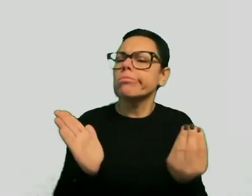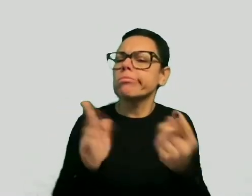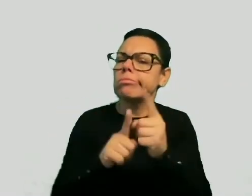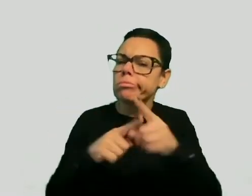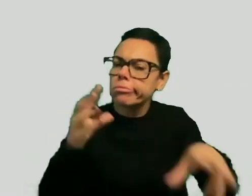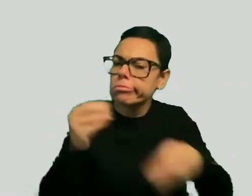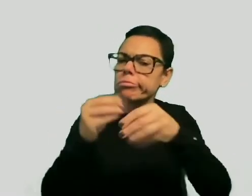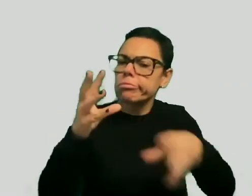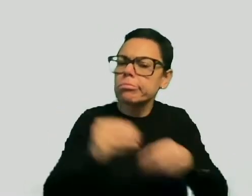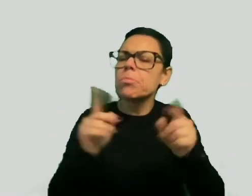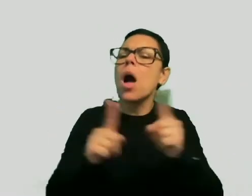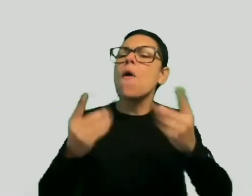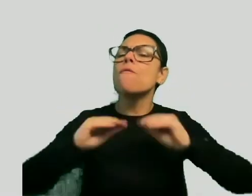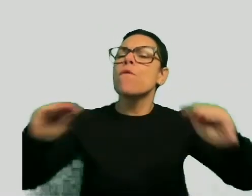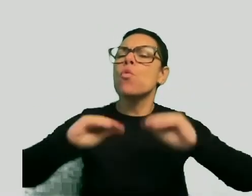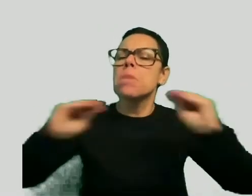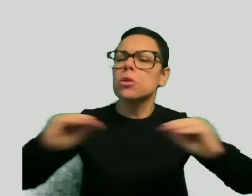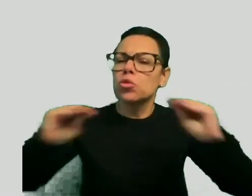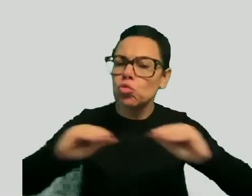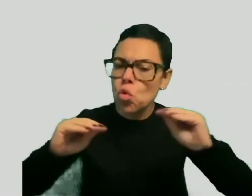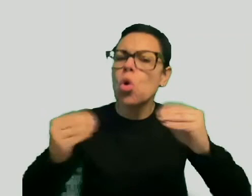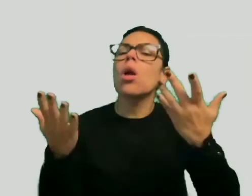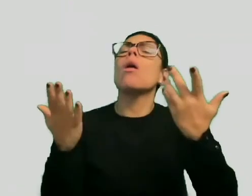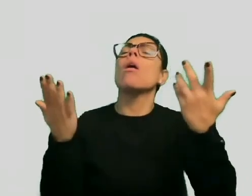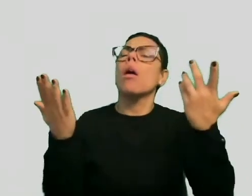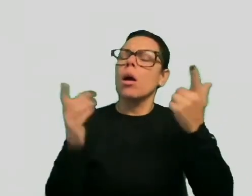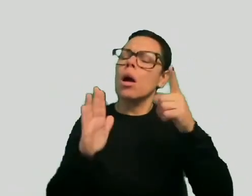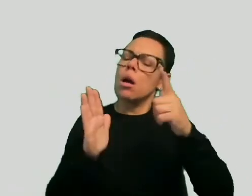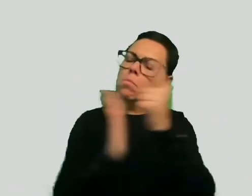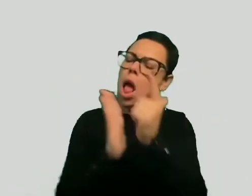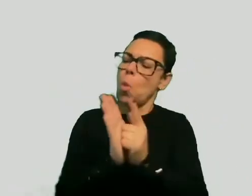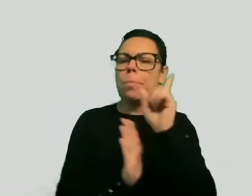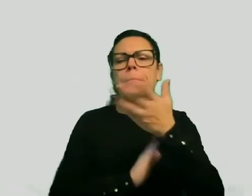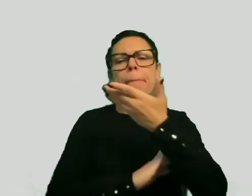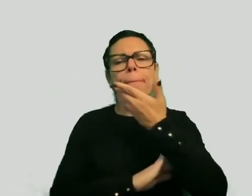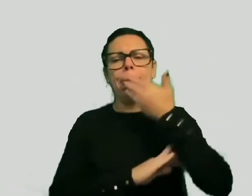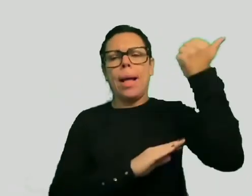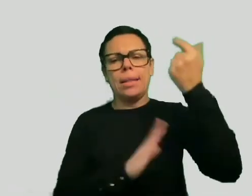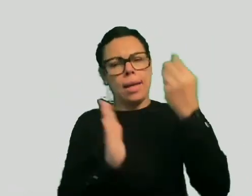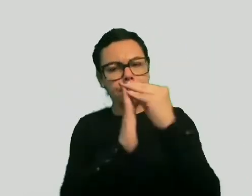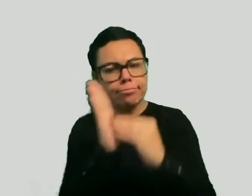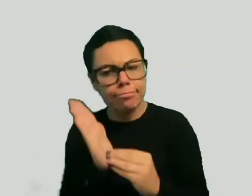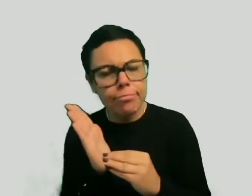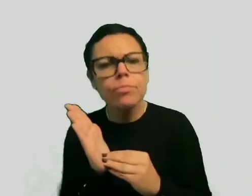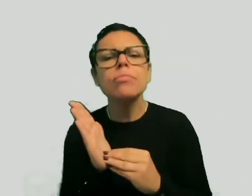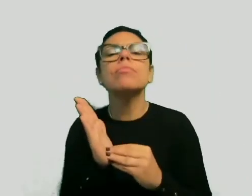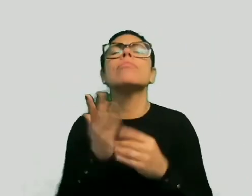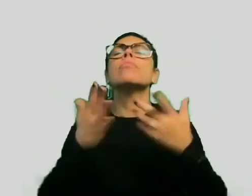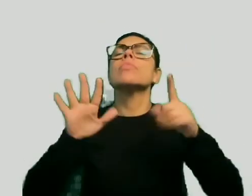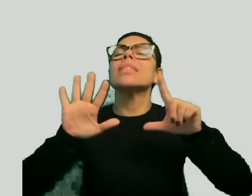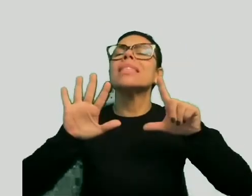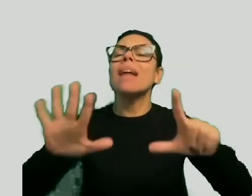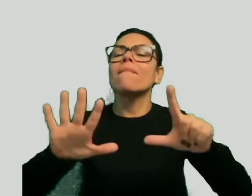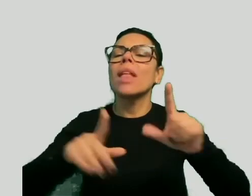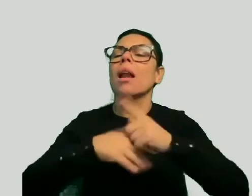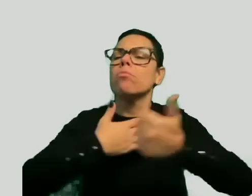the best outcome. And then, they are very close. Number 7, or with 7 votes, sorry, is